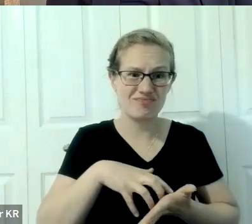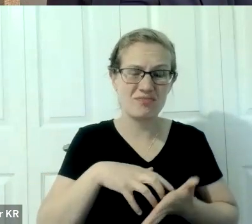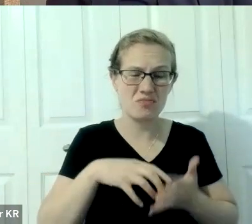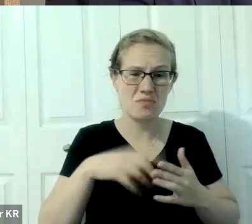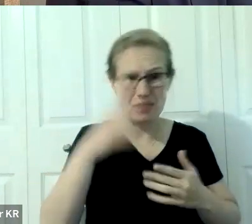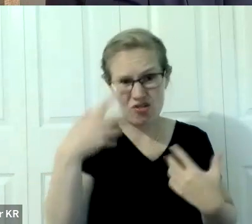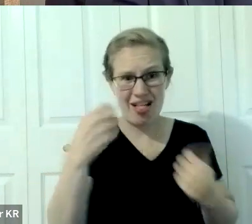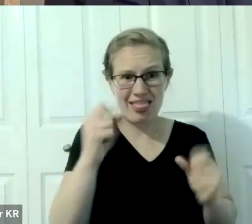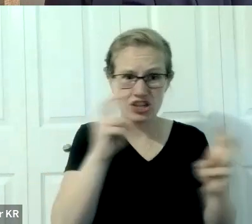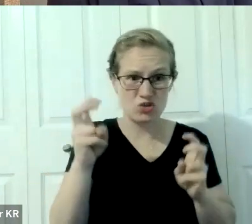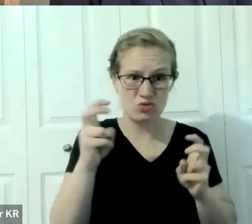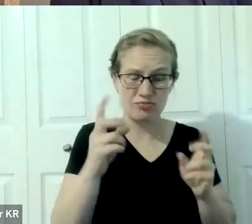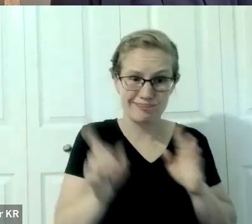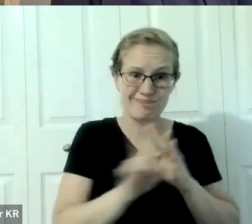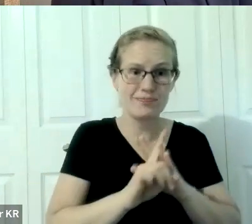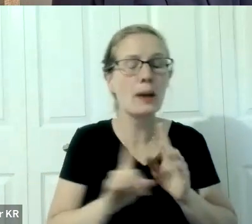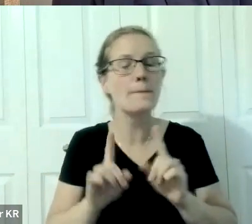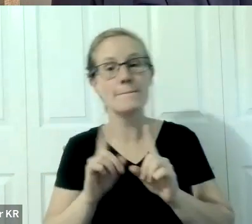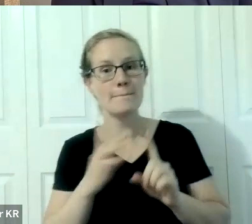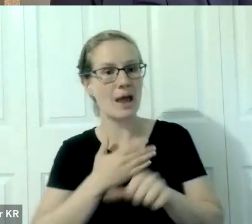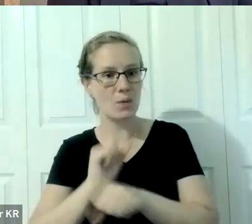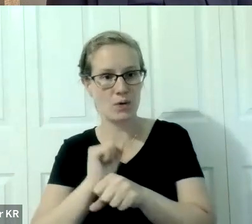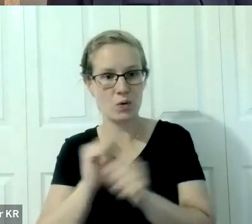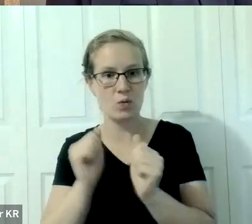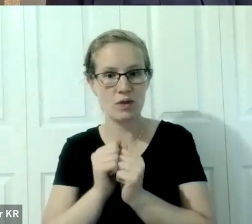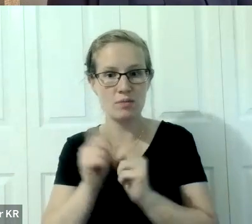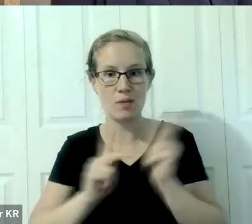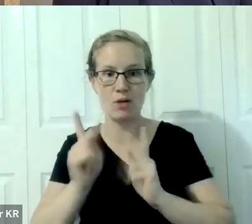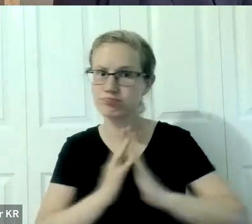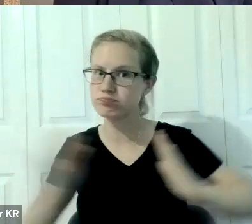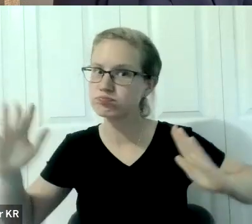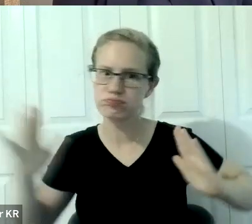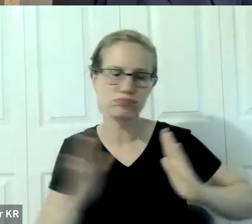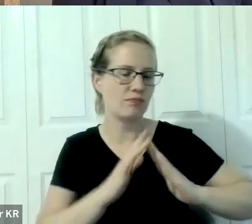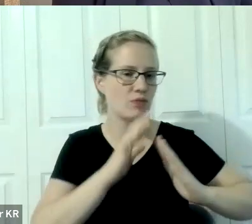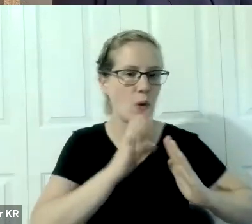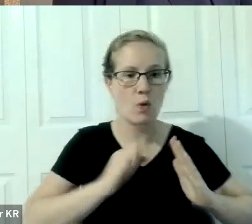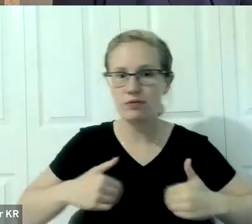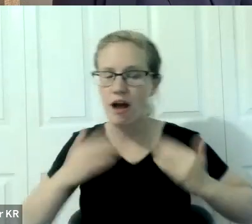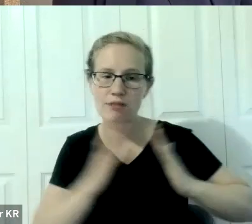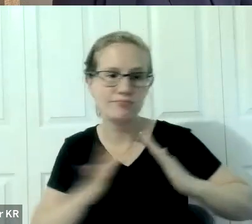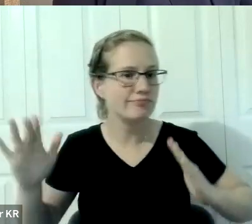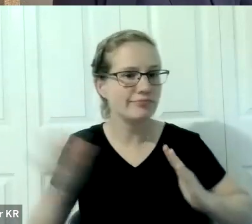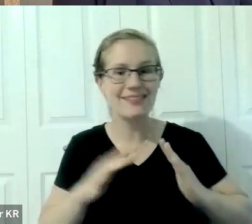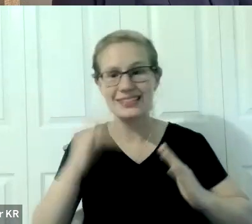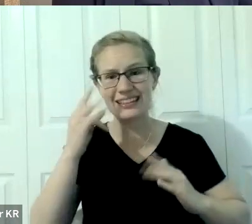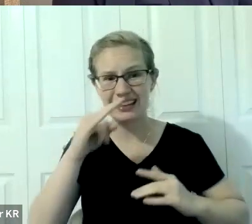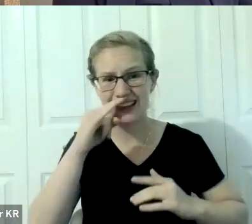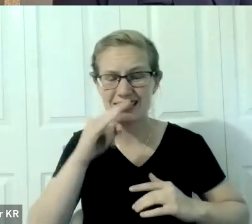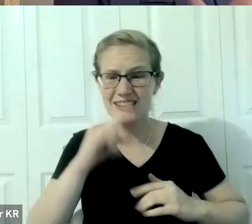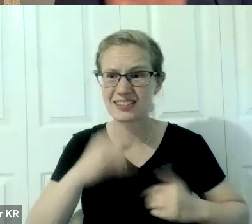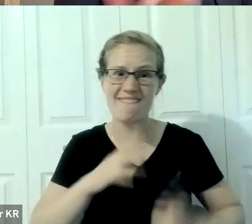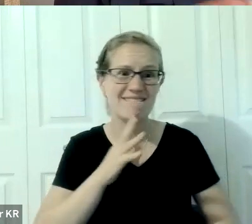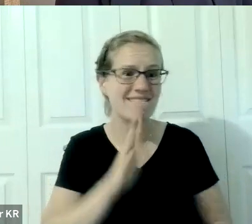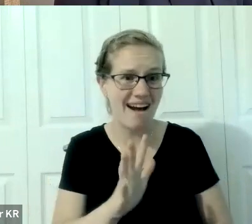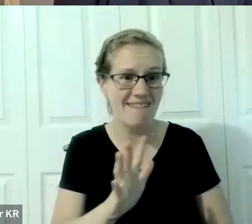issues emerging. However, in my work with people across the lifespan, I've seen kids as young as 5